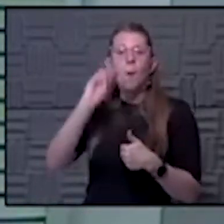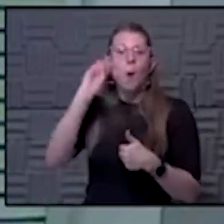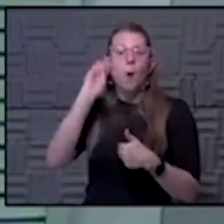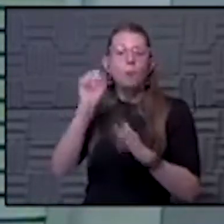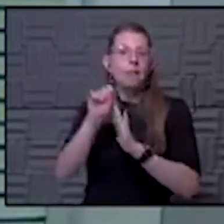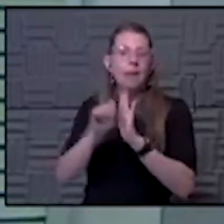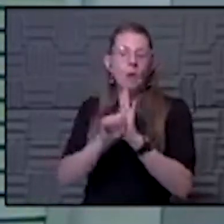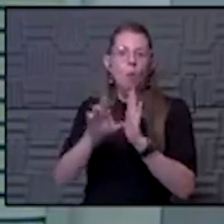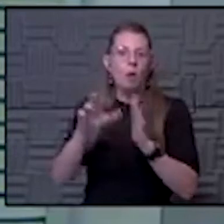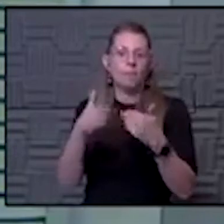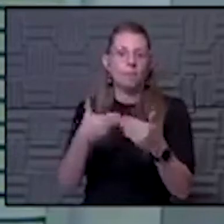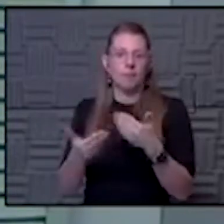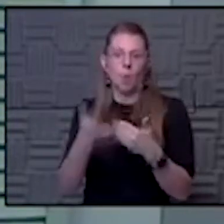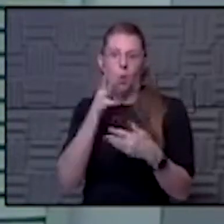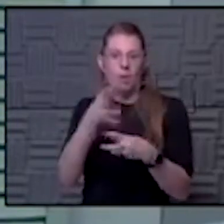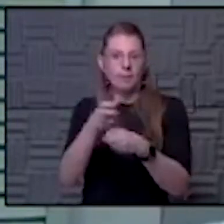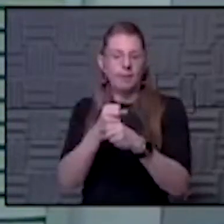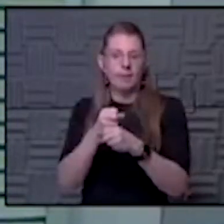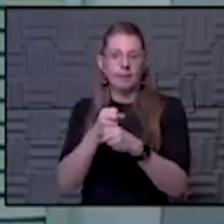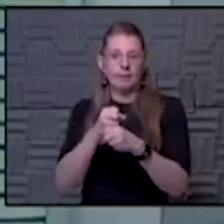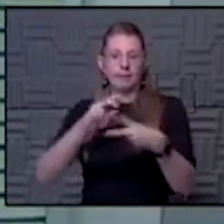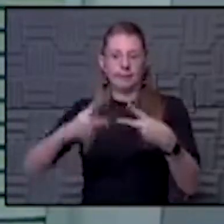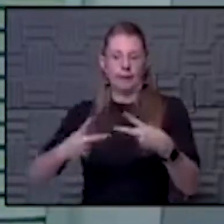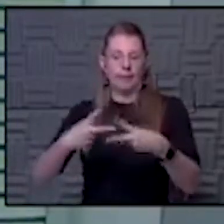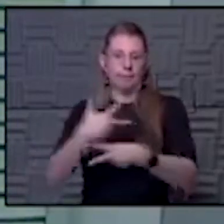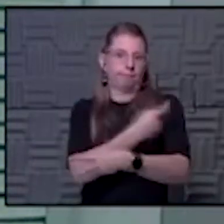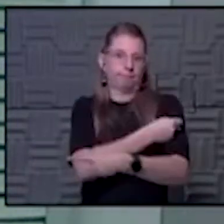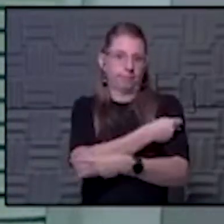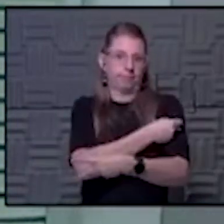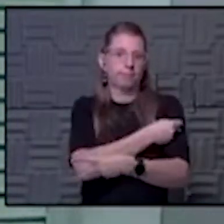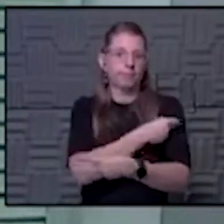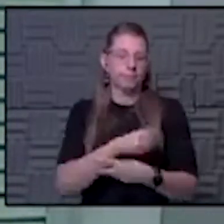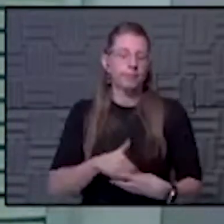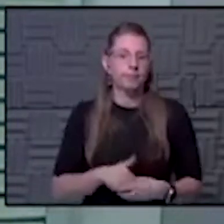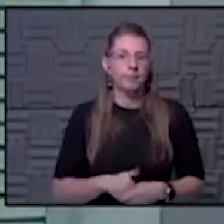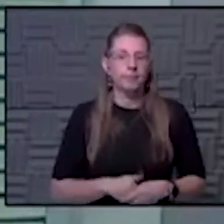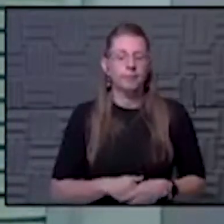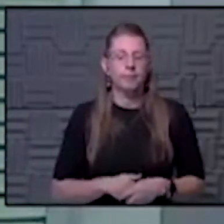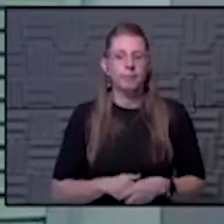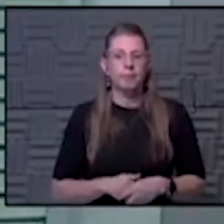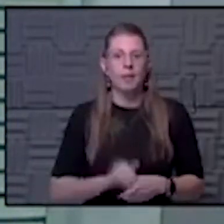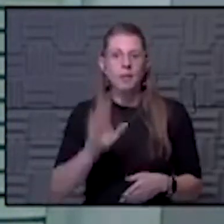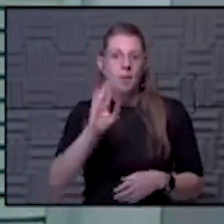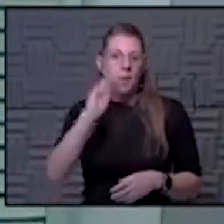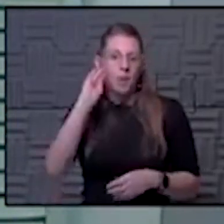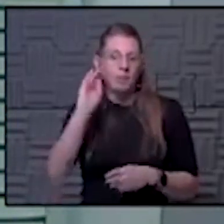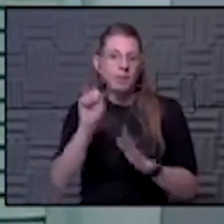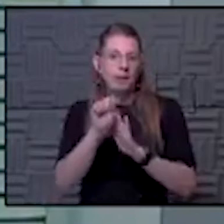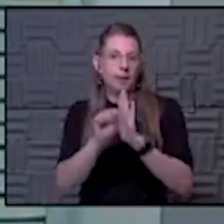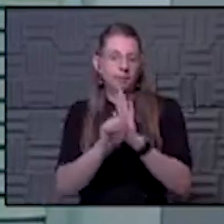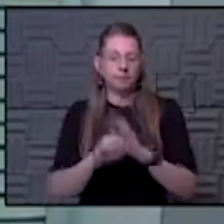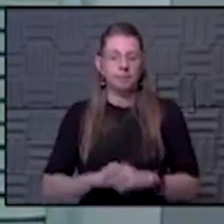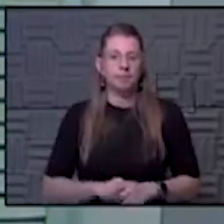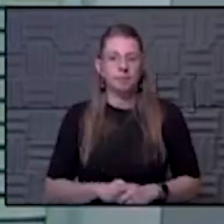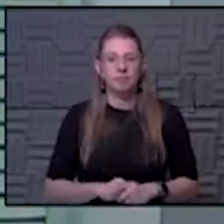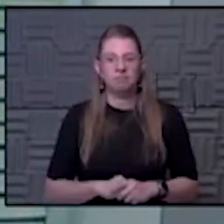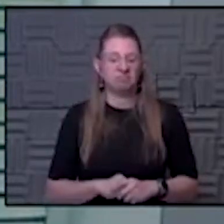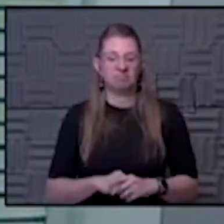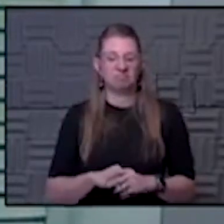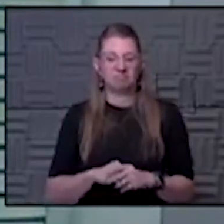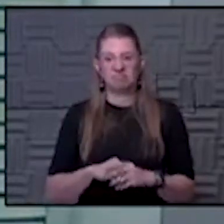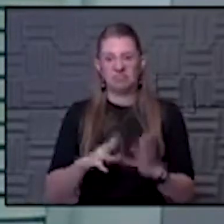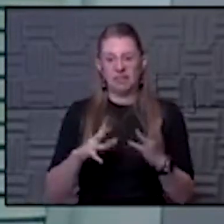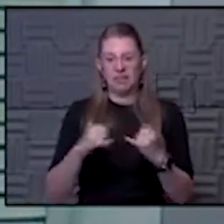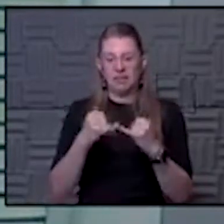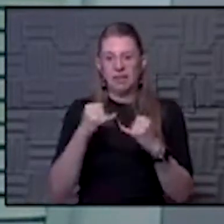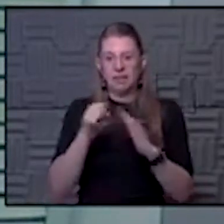whatever, they will get the same. They should get the same vaccine back in their home state. So we don't. We won't respect the state line, especially when you think